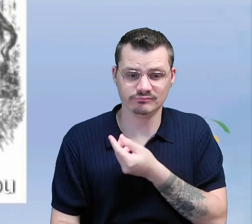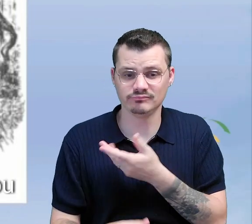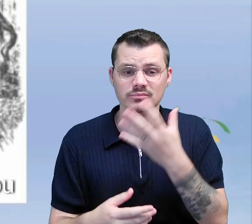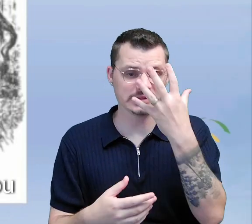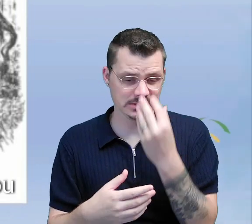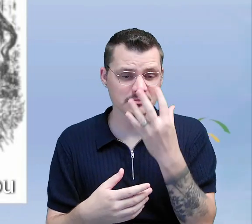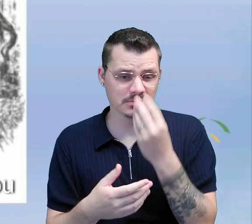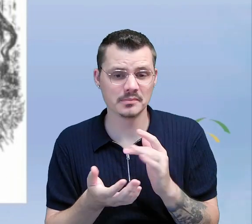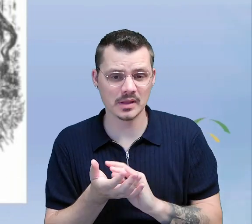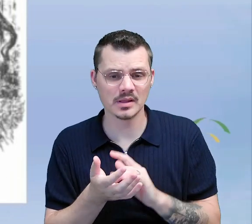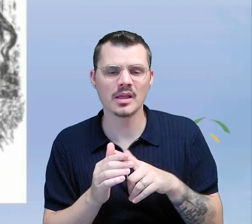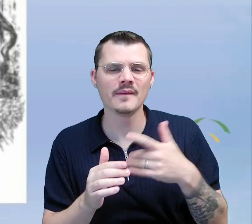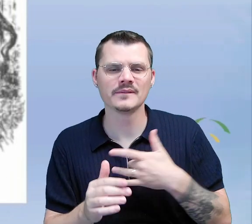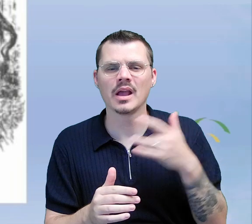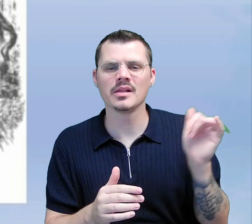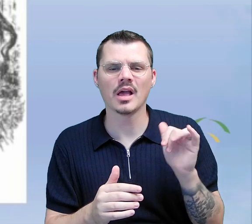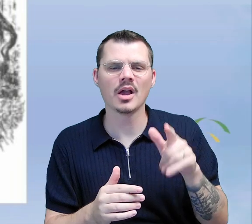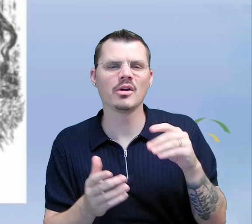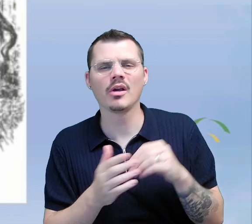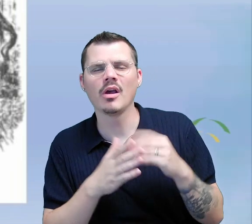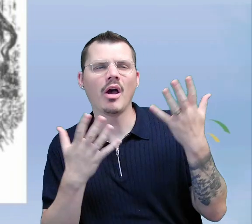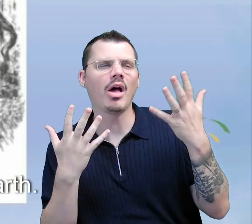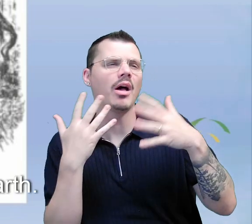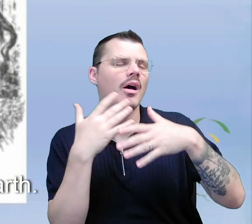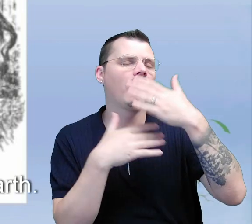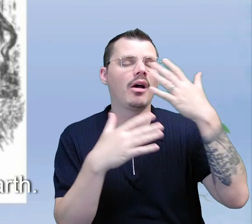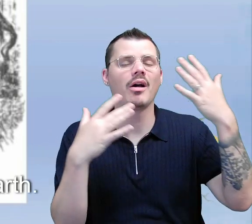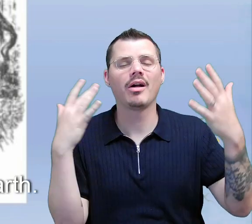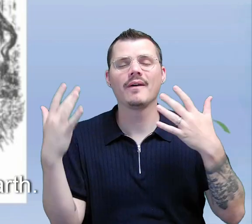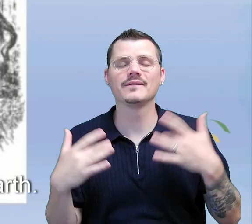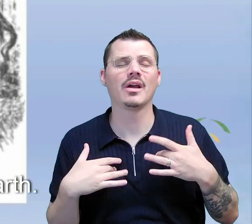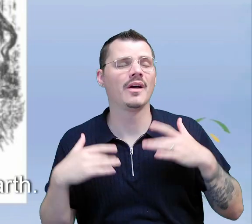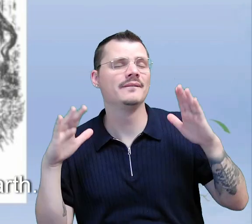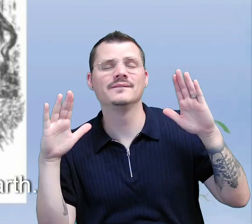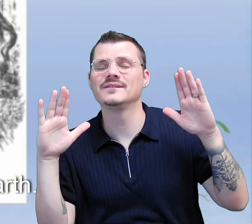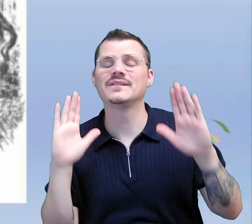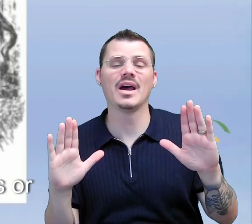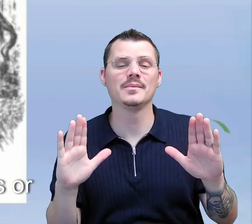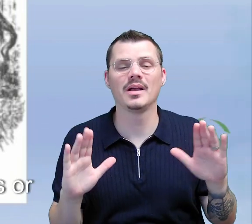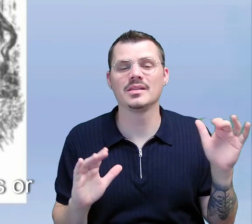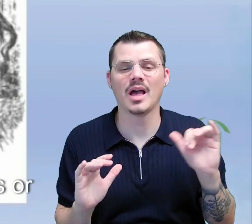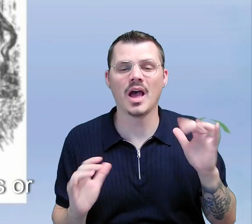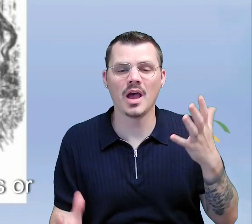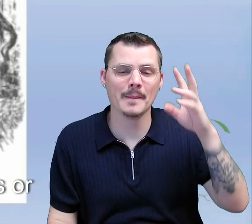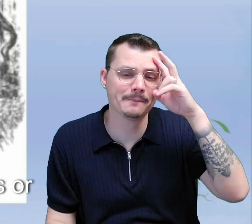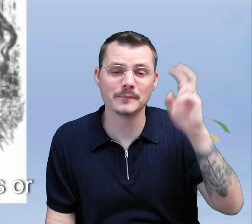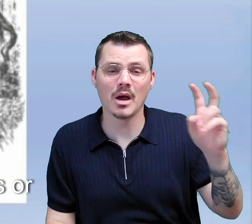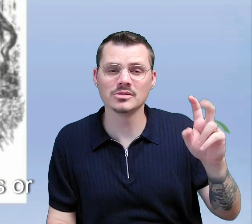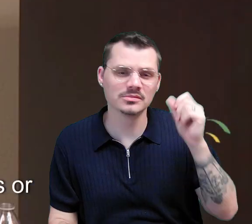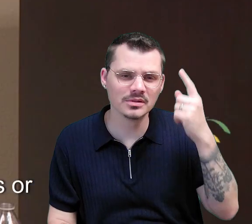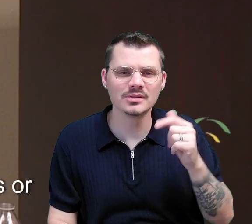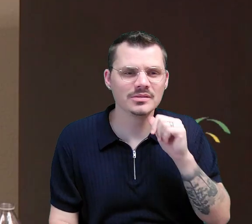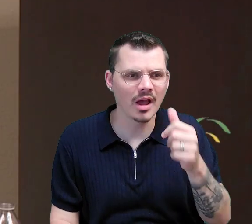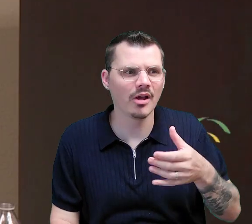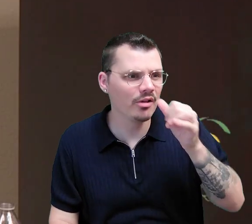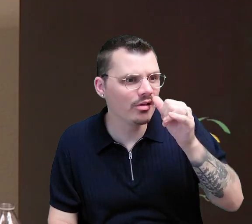time medicines and you kind of feel like you're in Shangri-La and it's like the most fabulous thing on earth. It's like a super buzz without